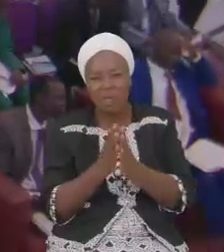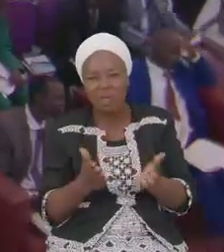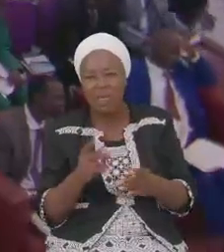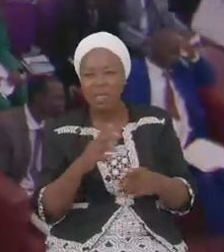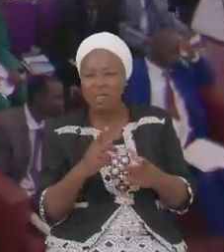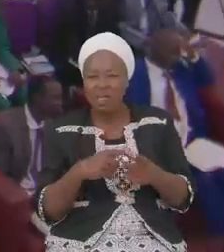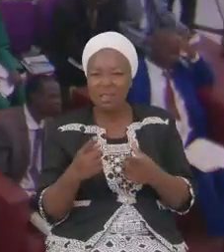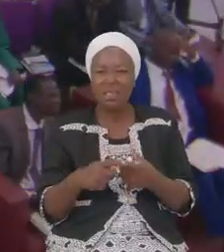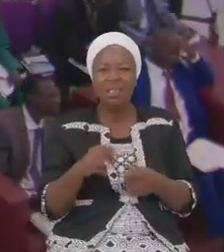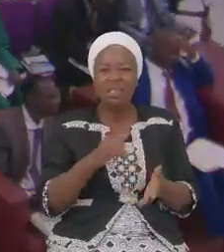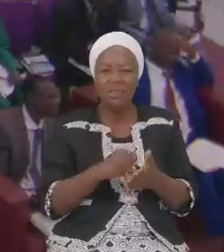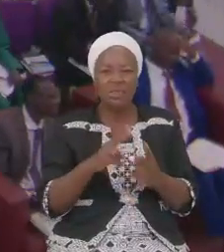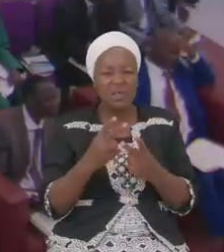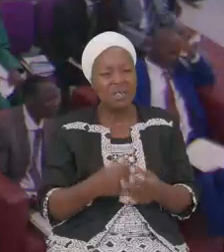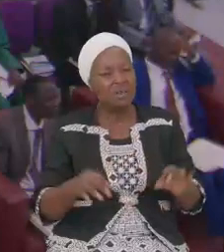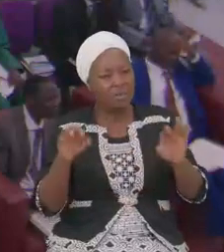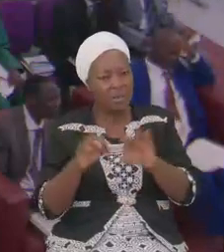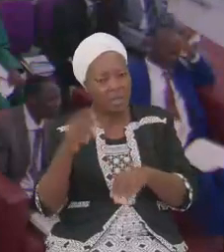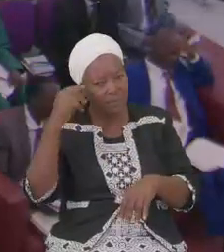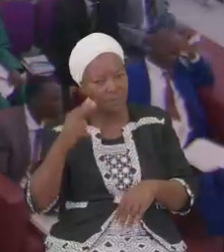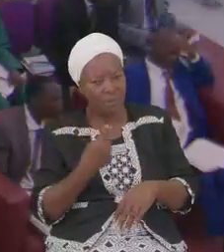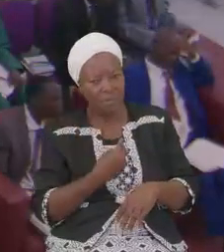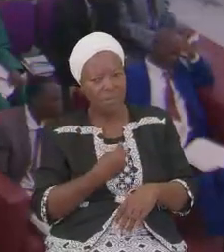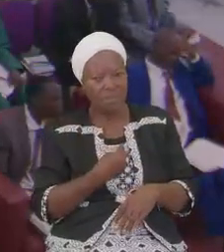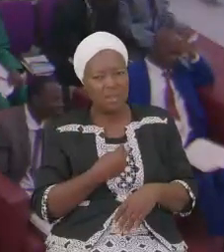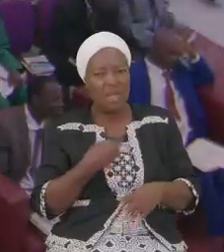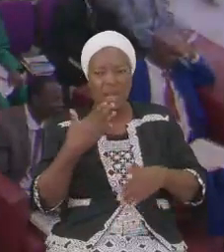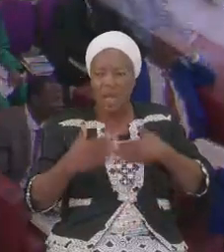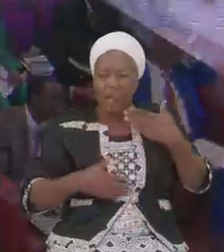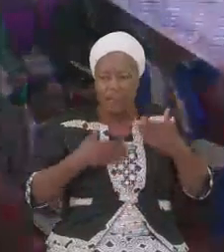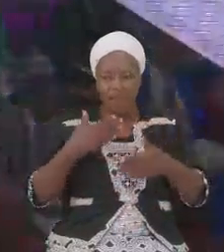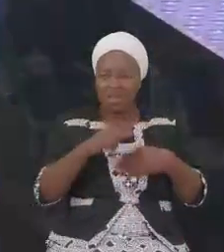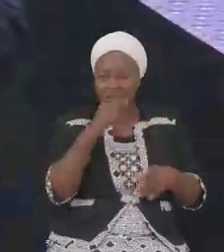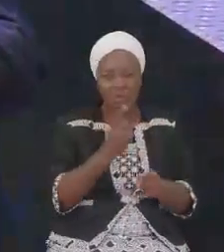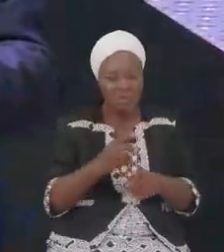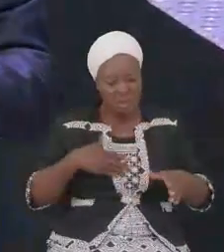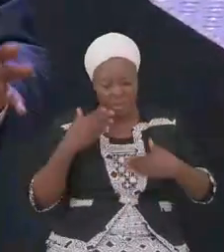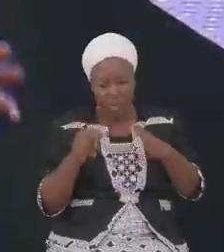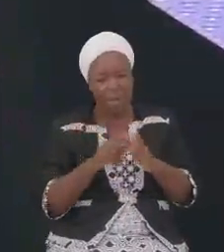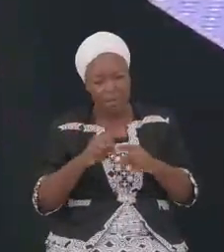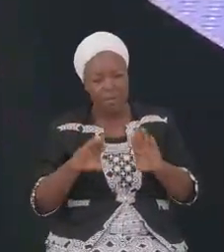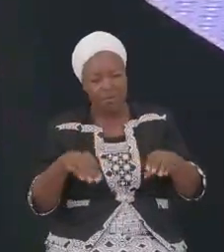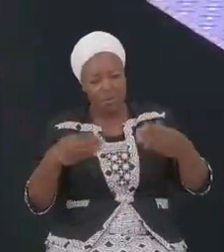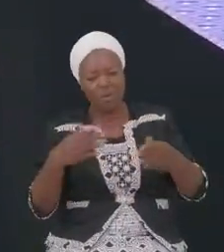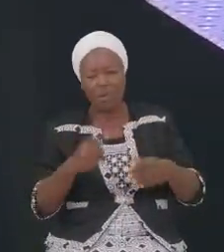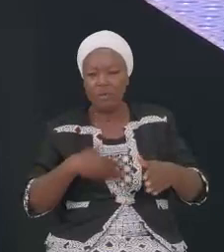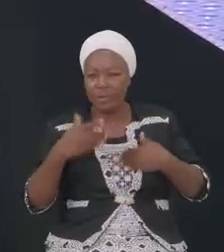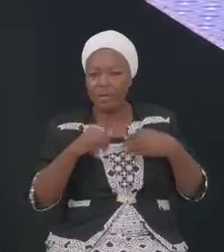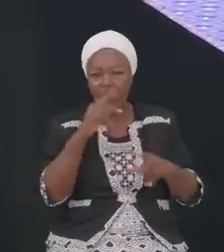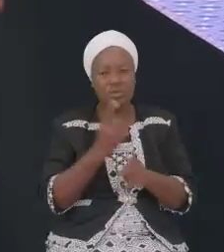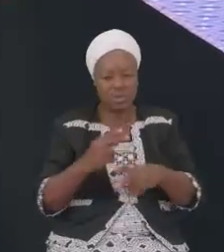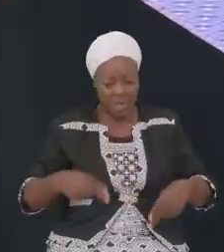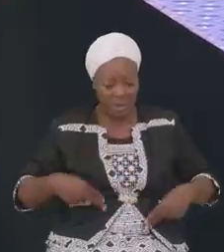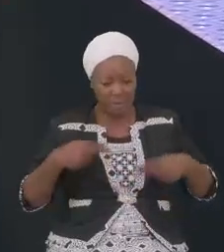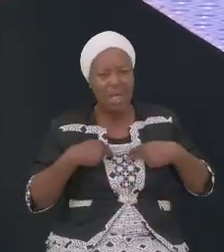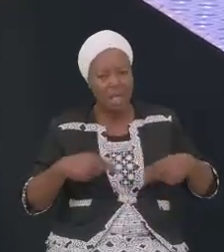and butter. Not just happiness. Yes, provision of happiness. Not just health. Wonderful.